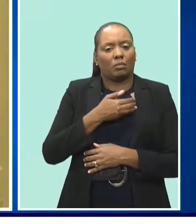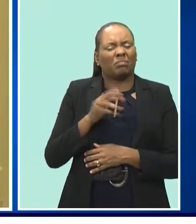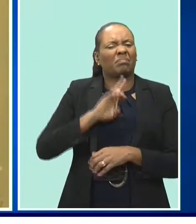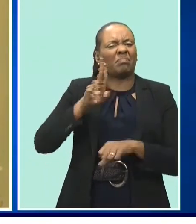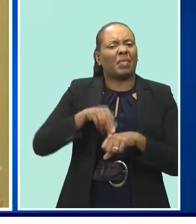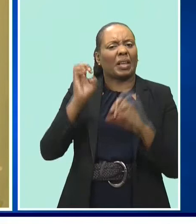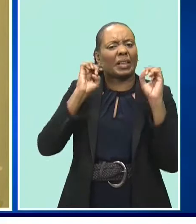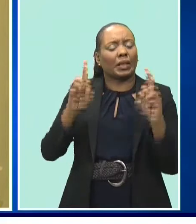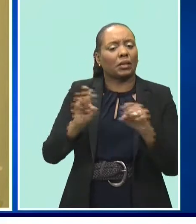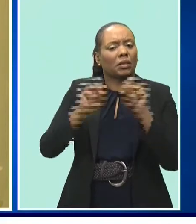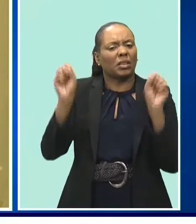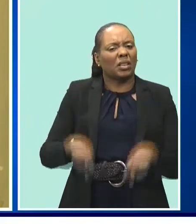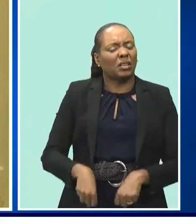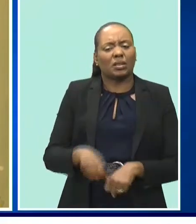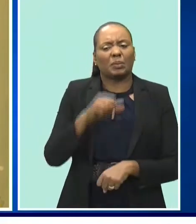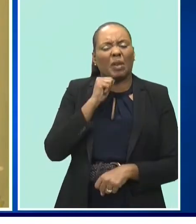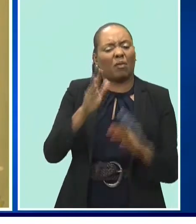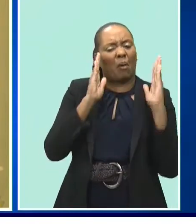probably doesn't